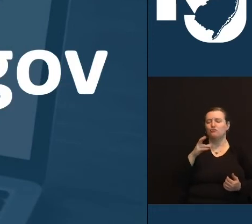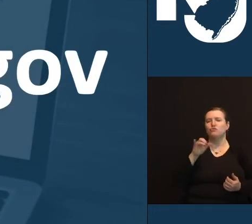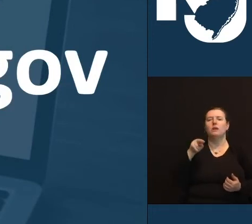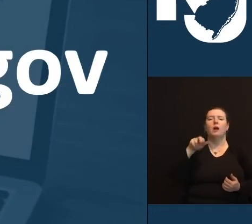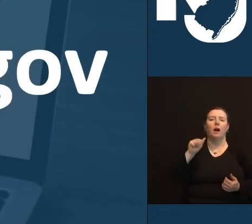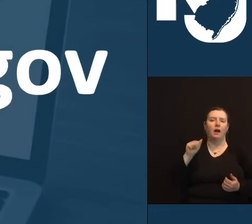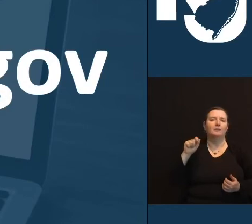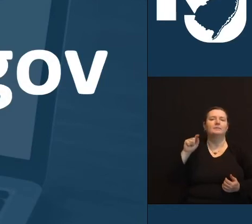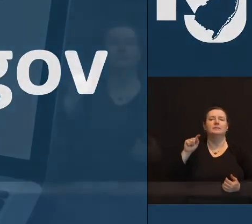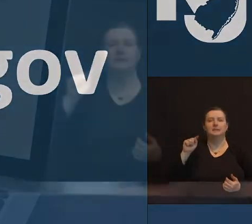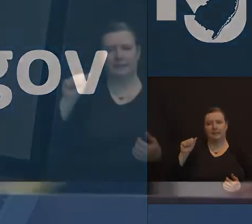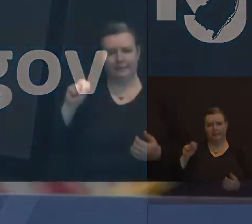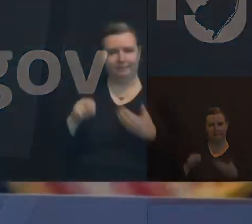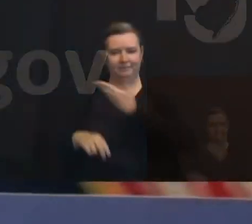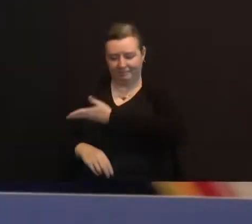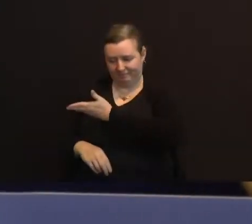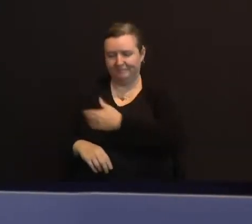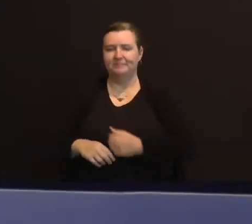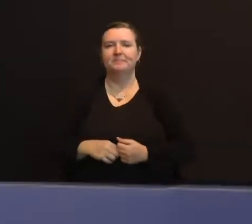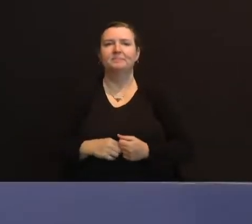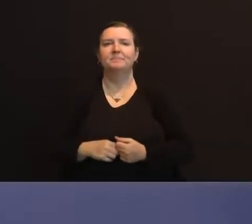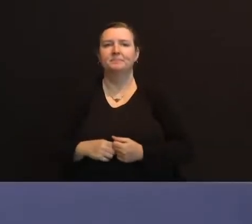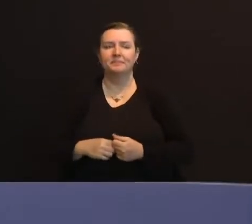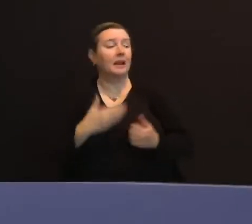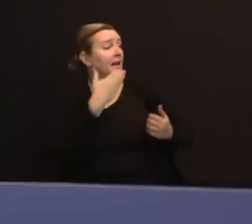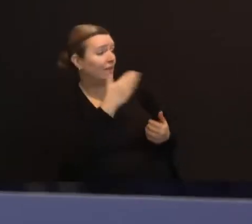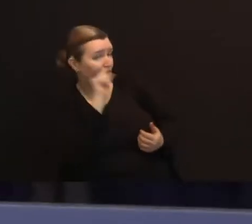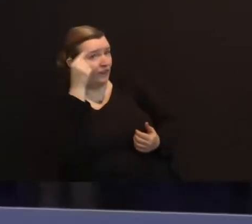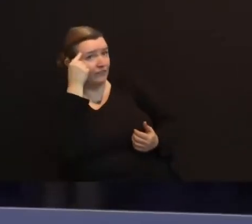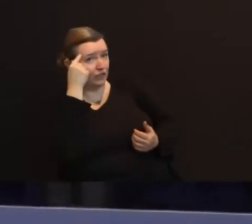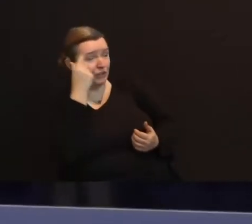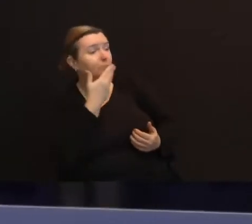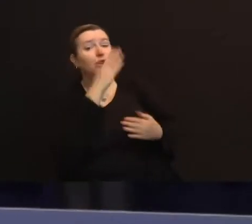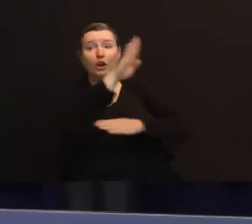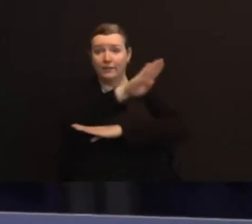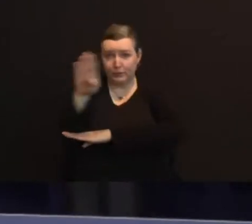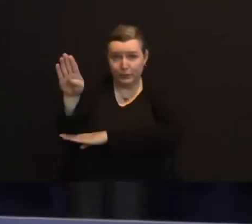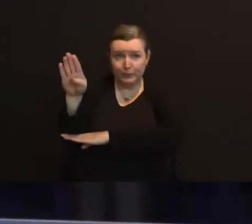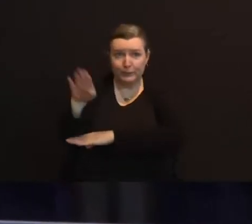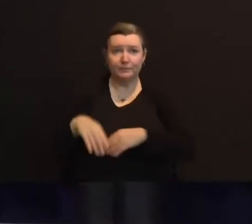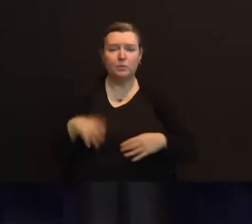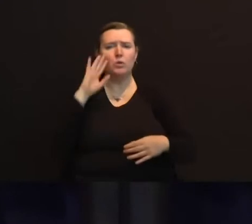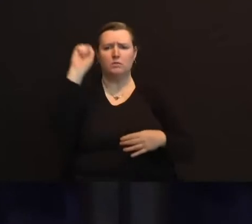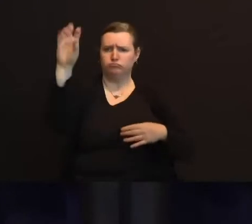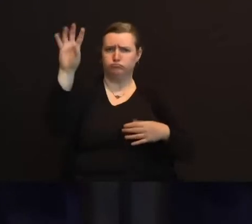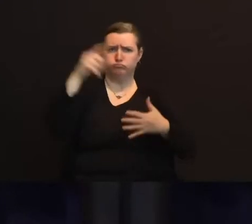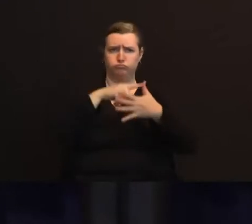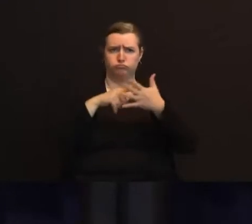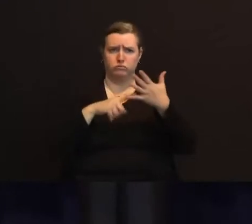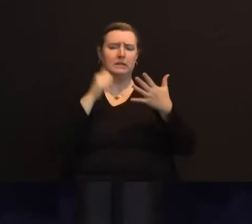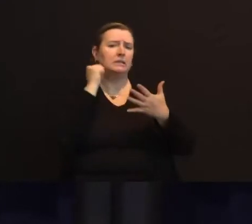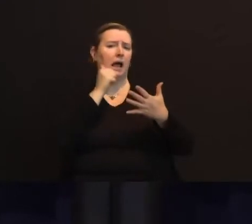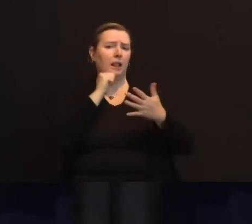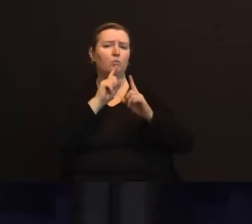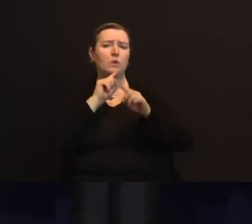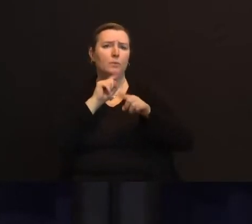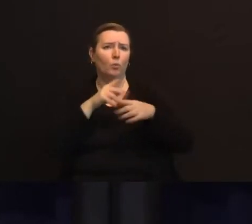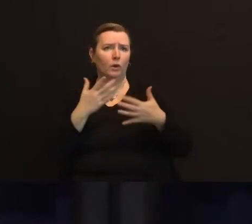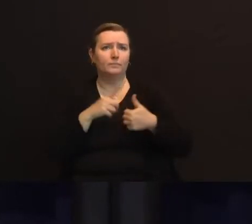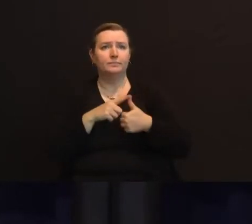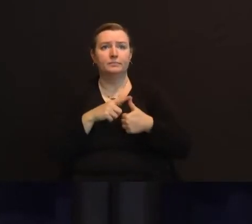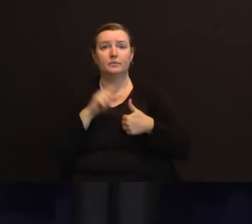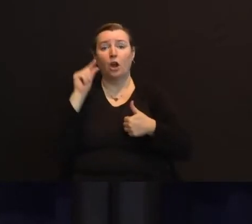Tan. Thank you, Governor. Good afternoon. I will go through the department's daily report. As the Governor shared,